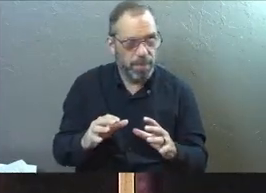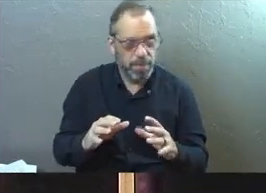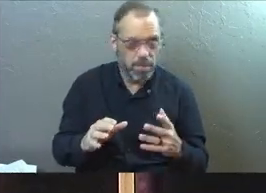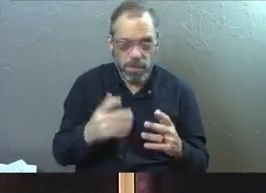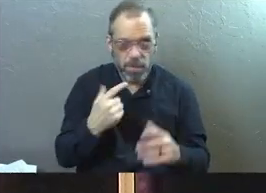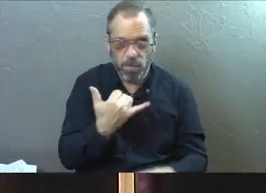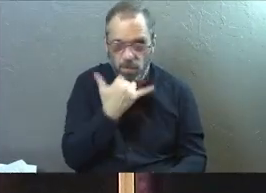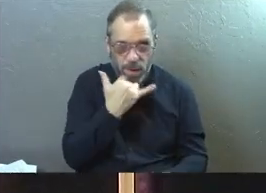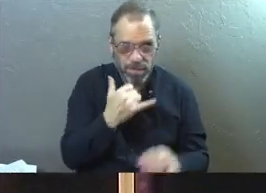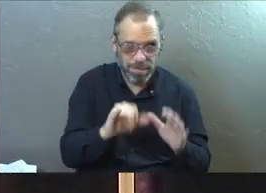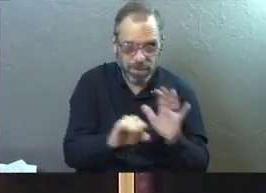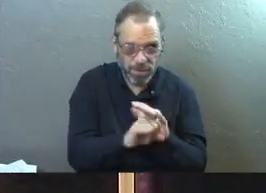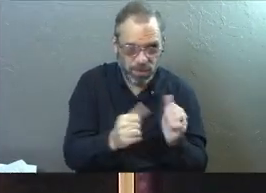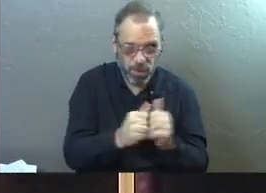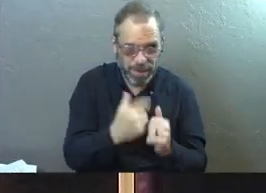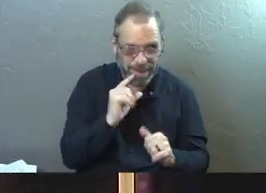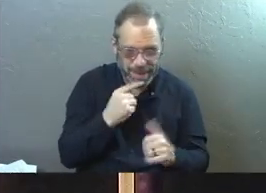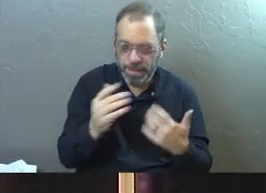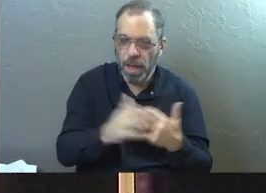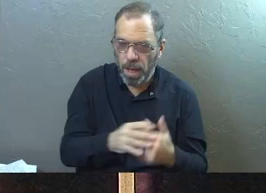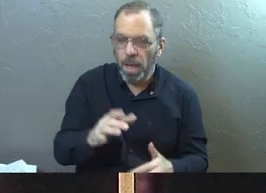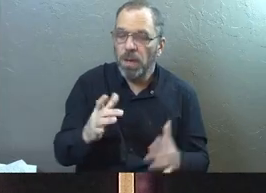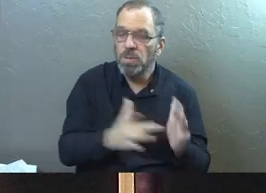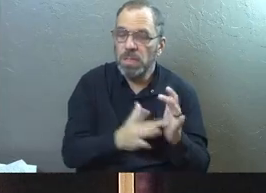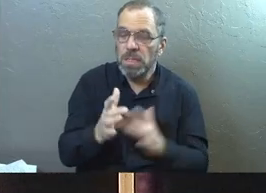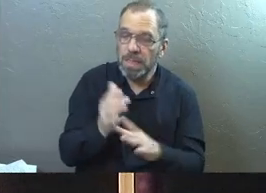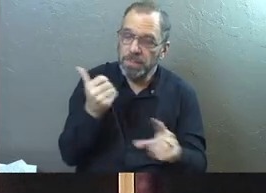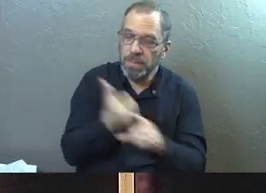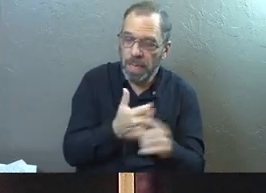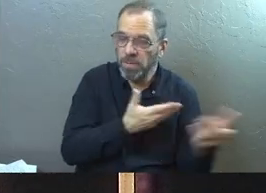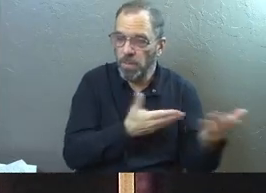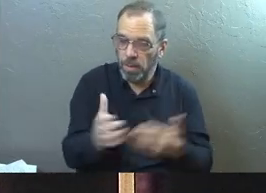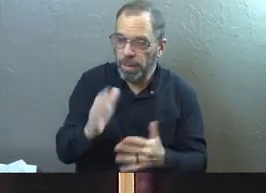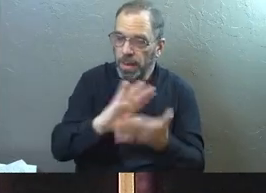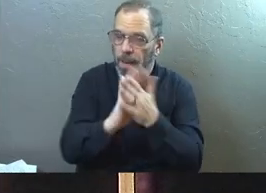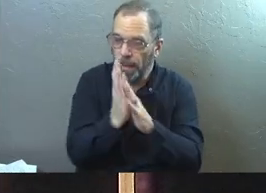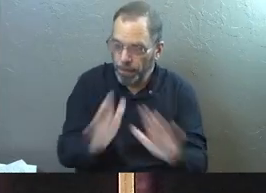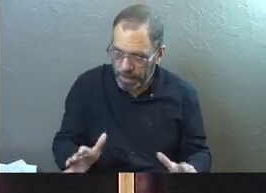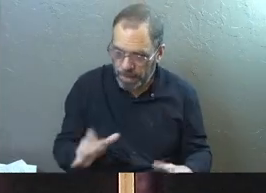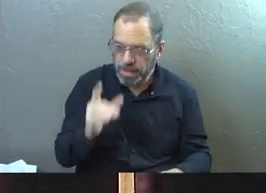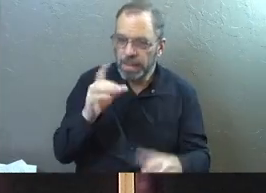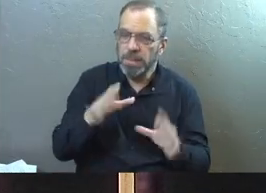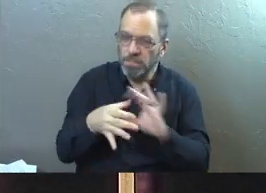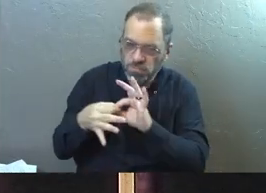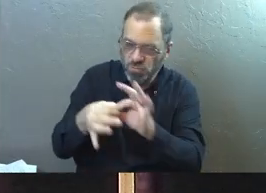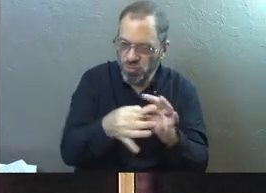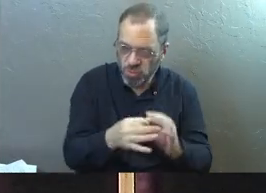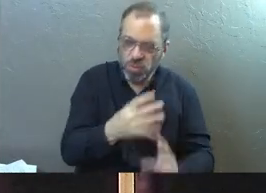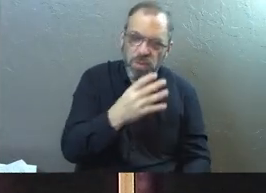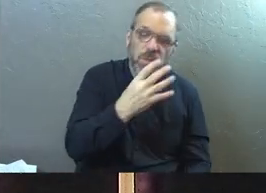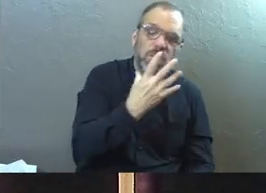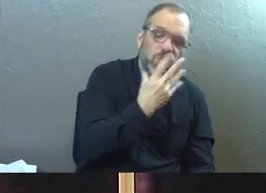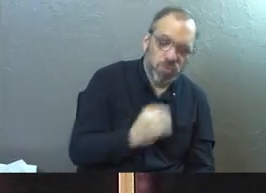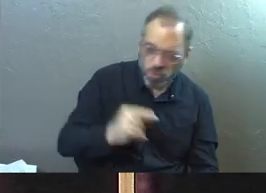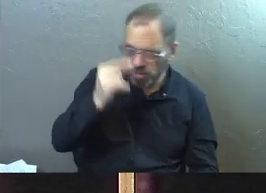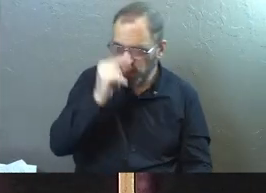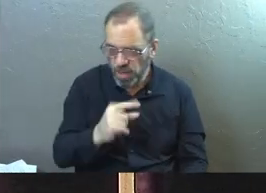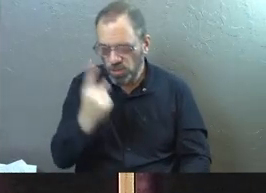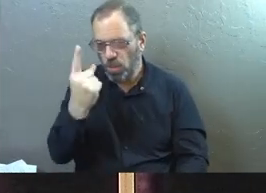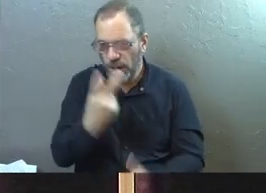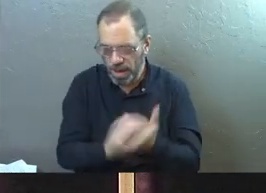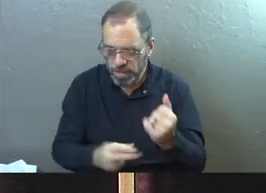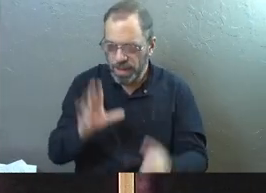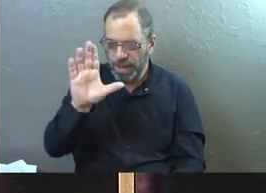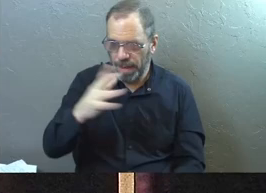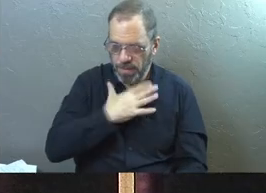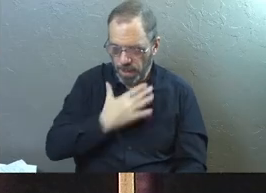on me. 14 and 15. It says, Christ himself has brought peace to us. He united Jews and Gentiles into one people when in his